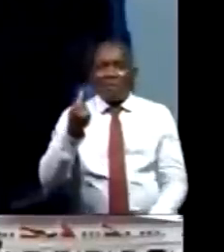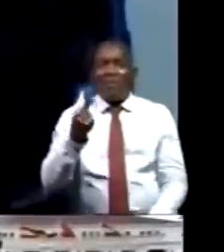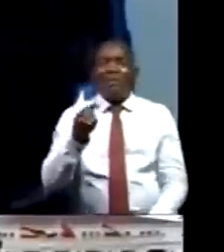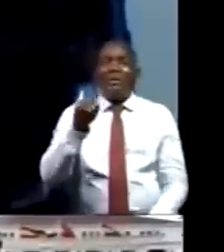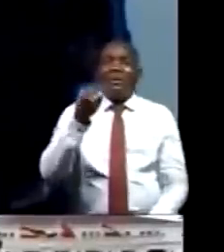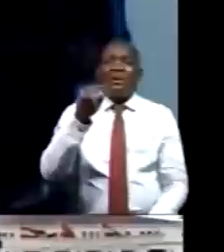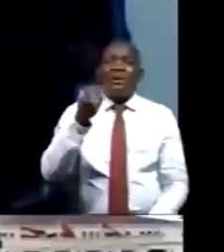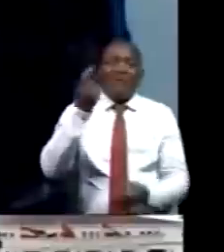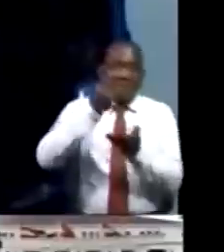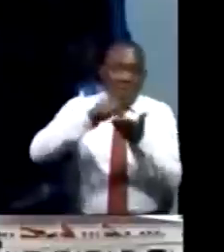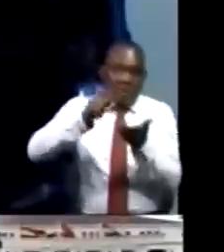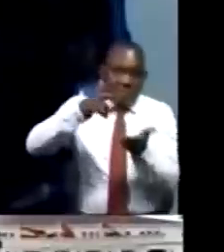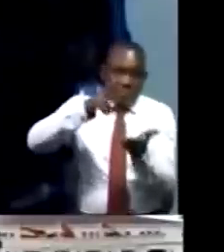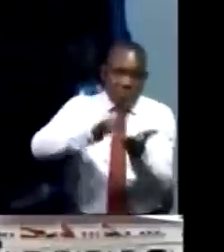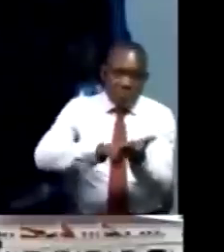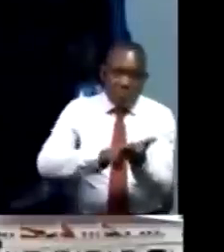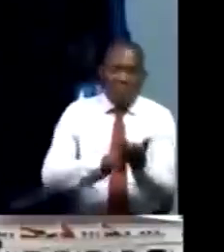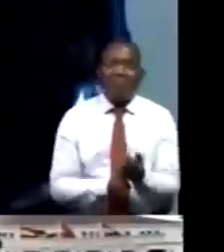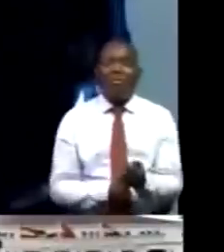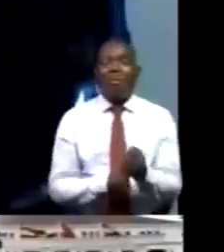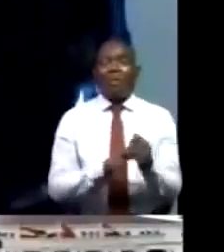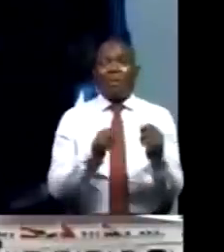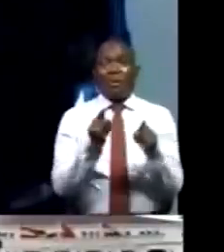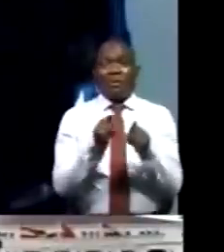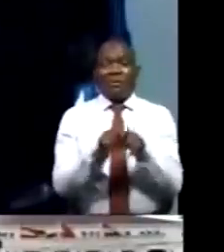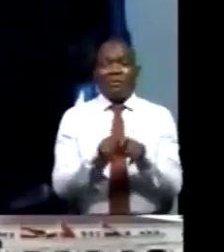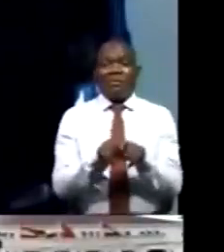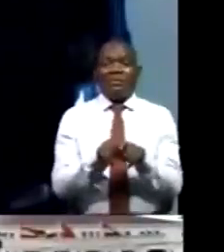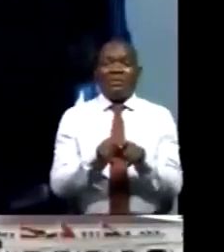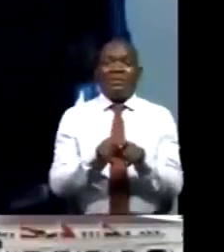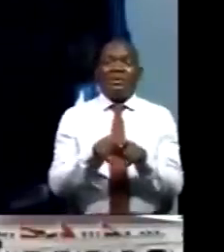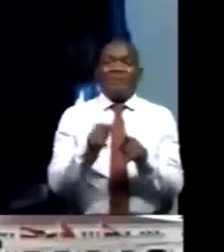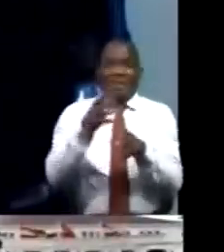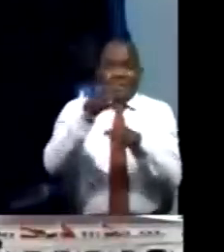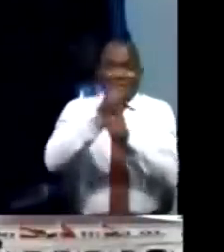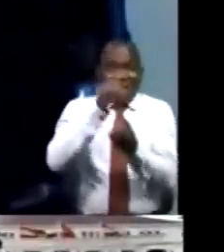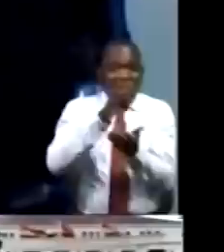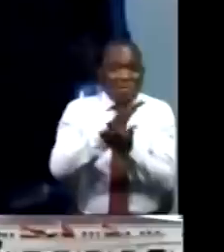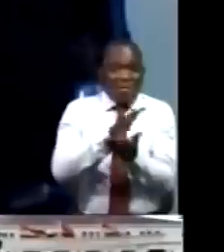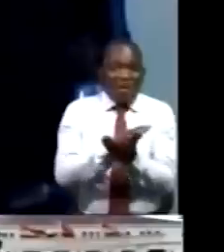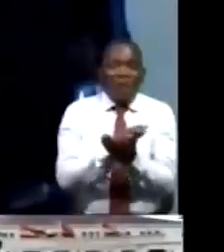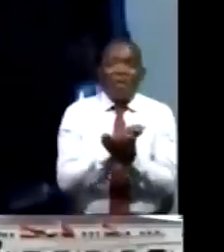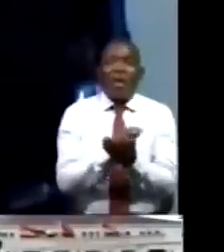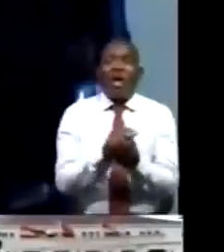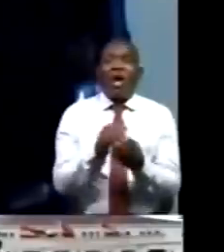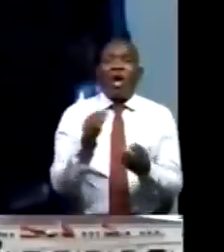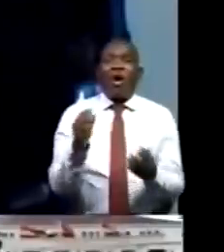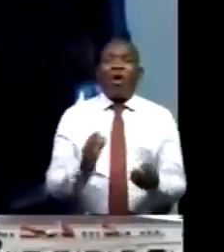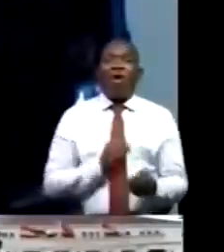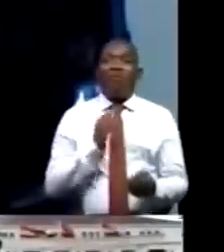Ilyasu, signed. And the summary sheet was officially